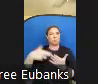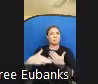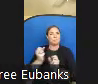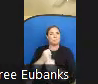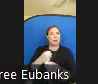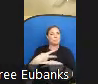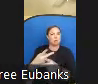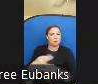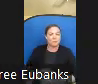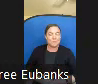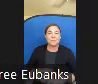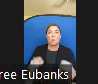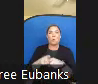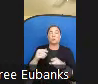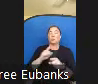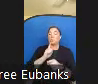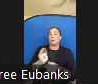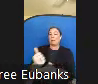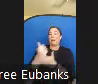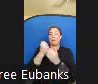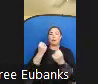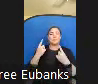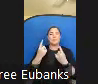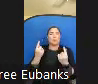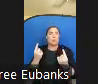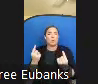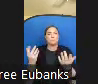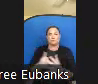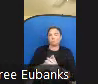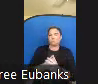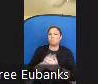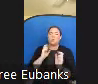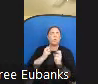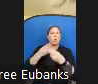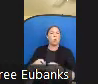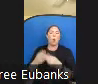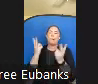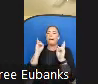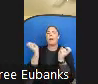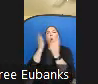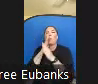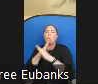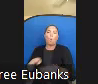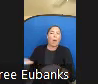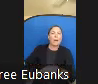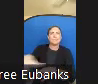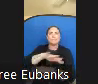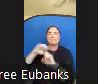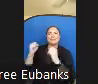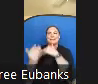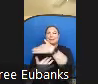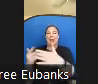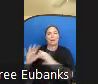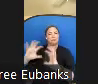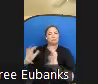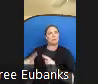a useful example for what we might describe as the textually, perhaps quiet segments of ancient society. These are groups